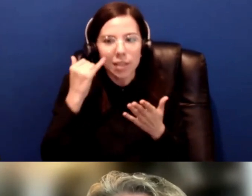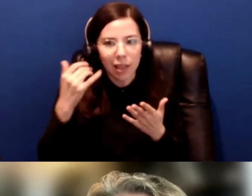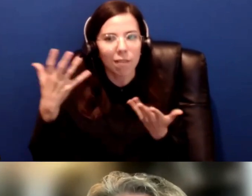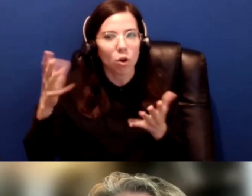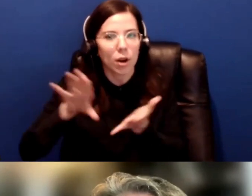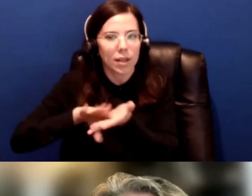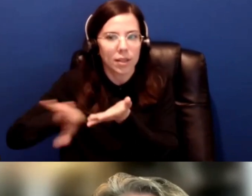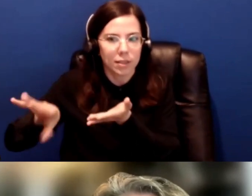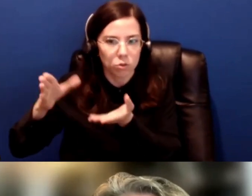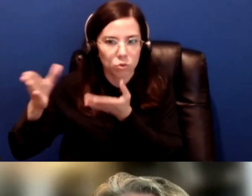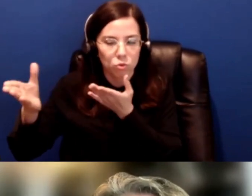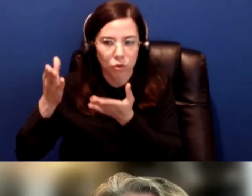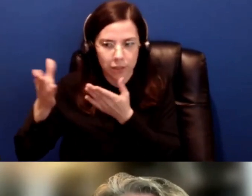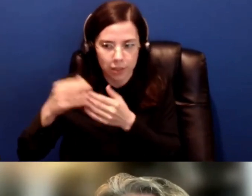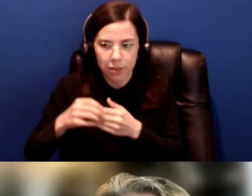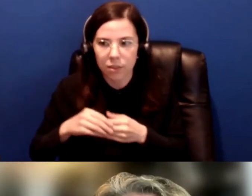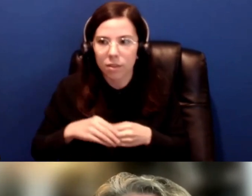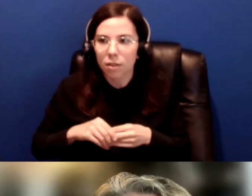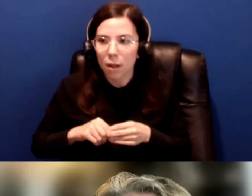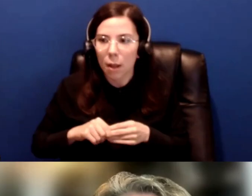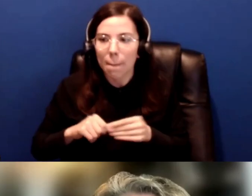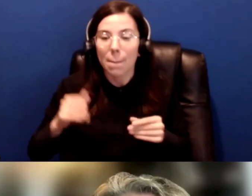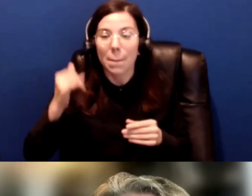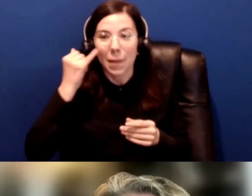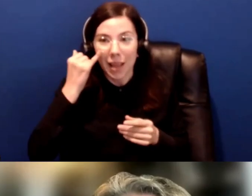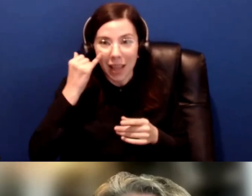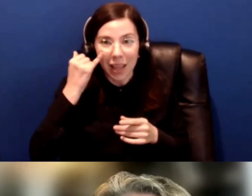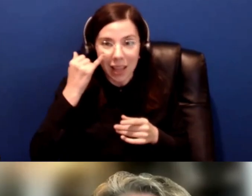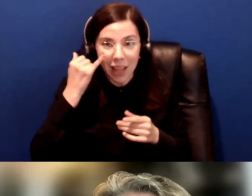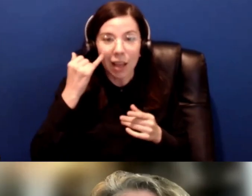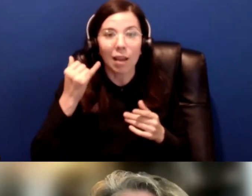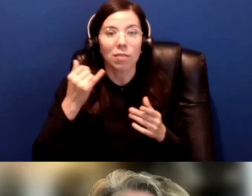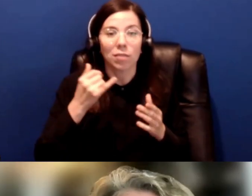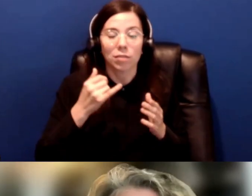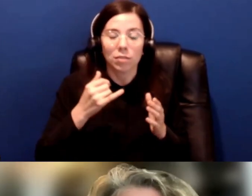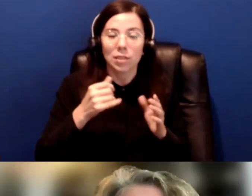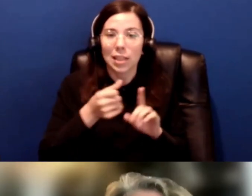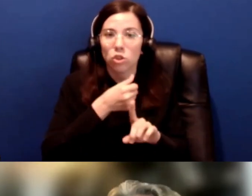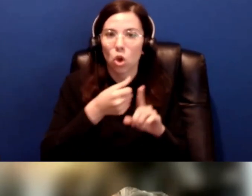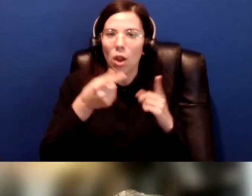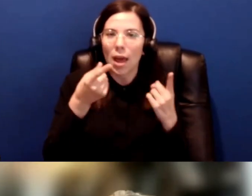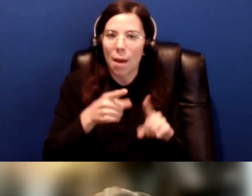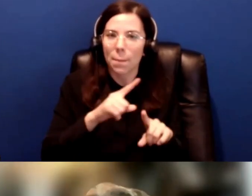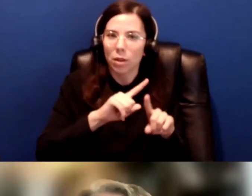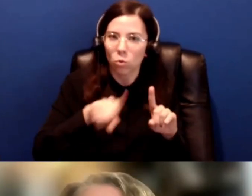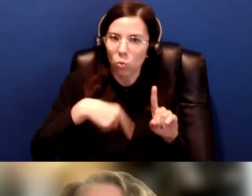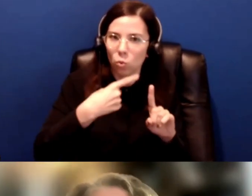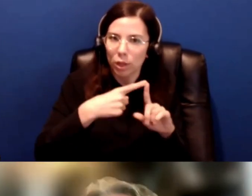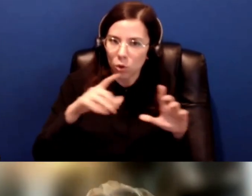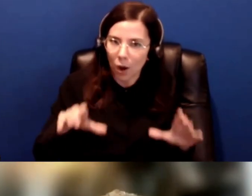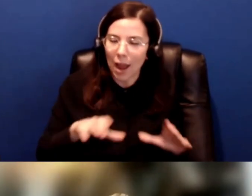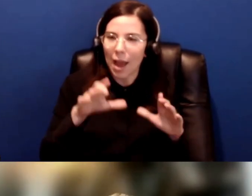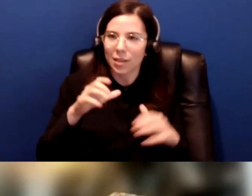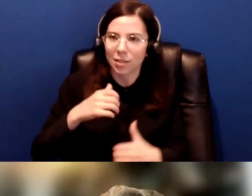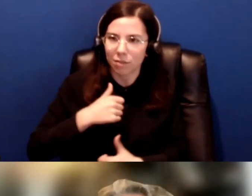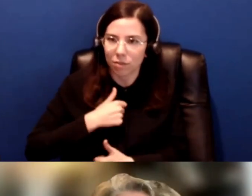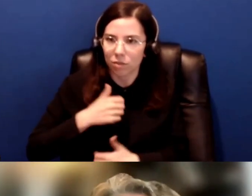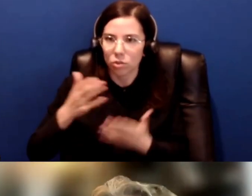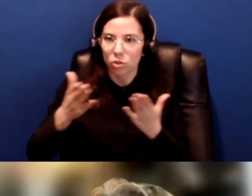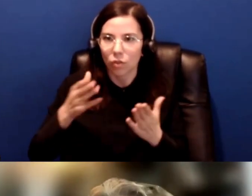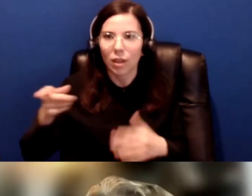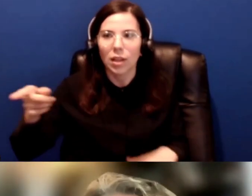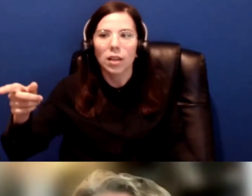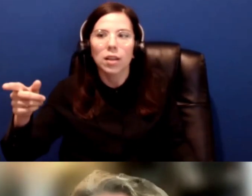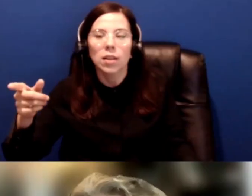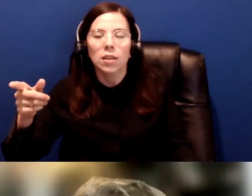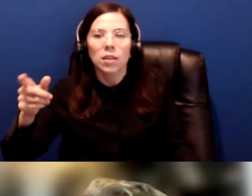service, if the assault occurred while you were on active duty. Yes, and that's kind of the key if you were on active